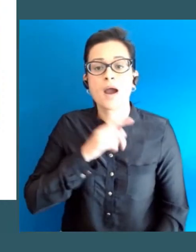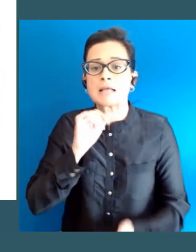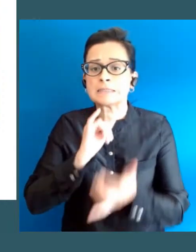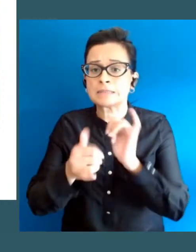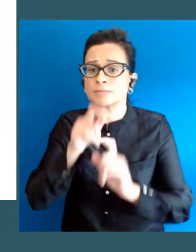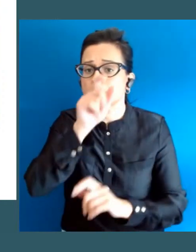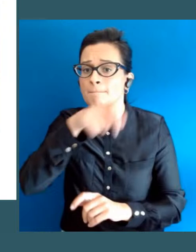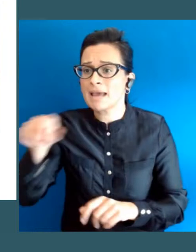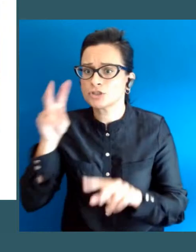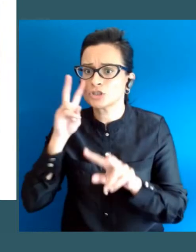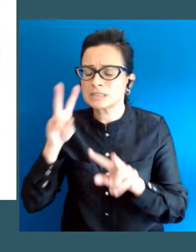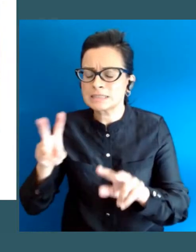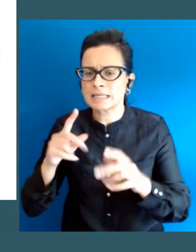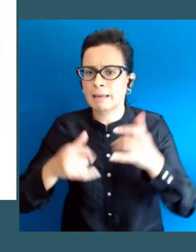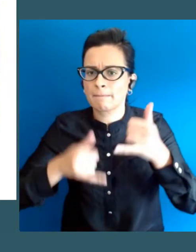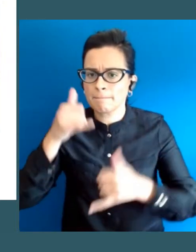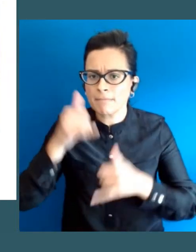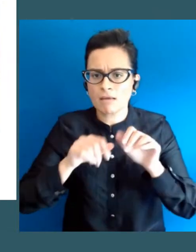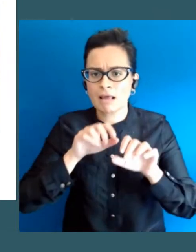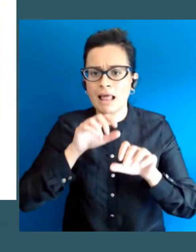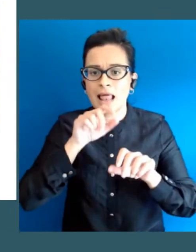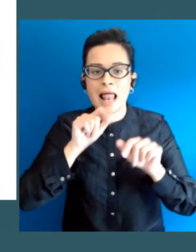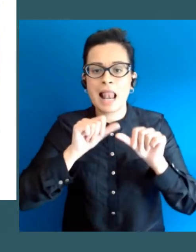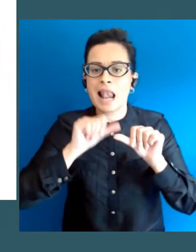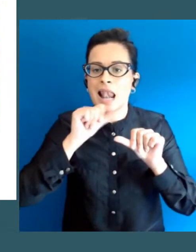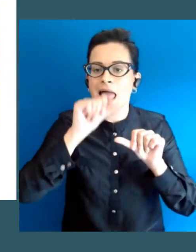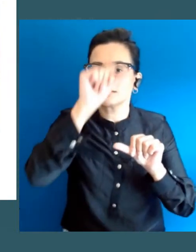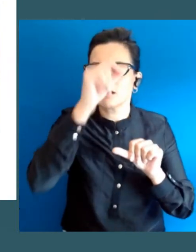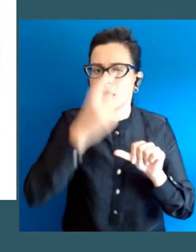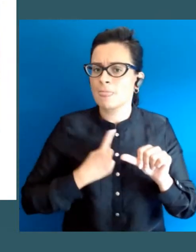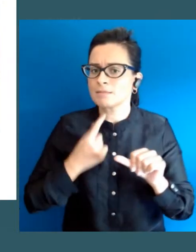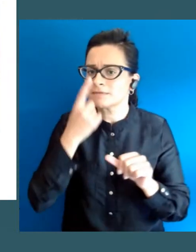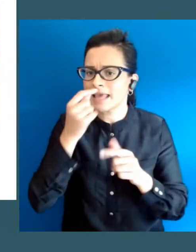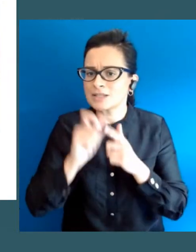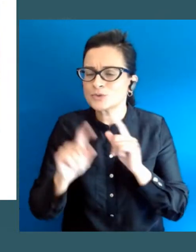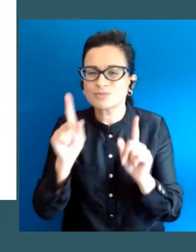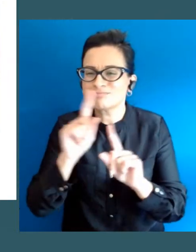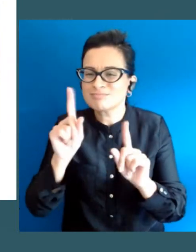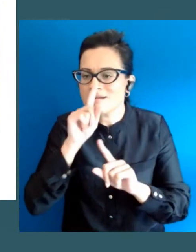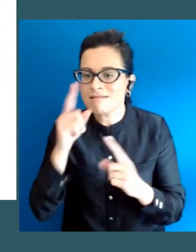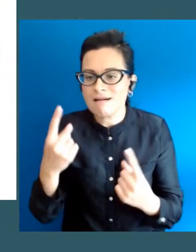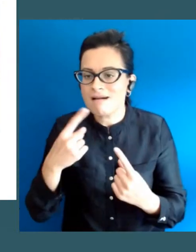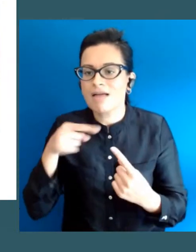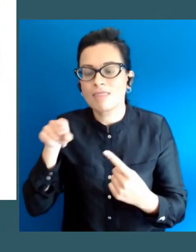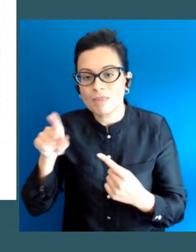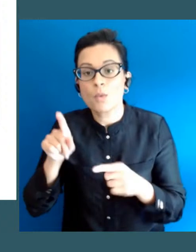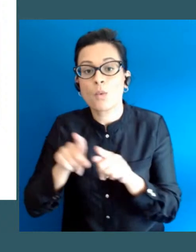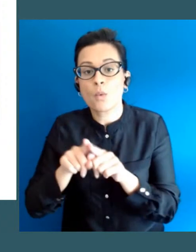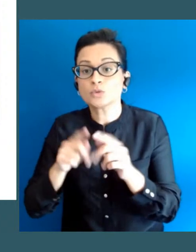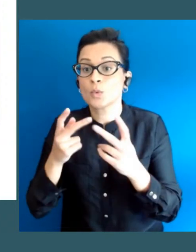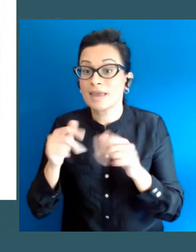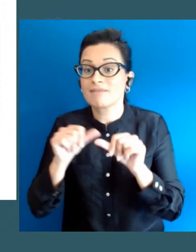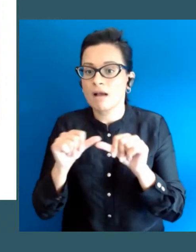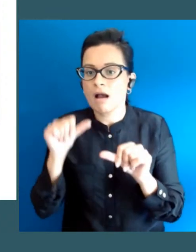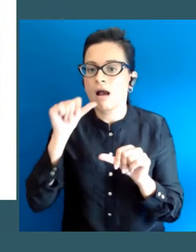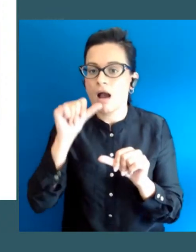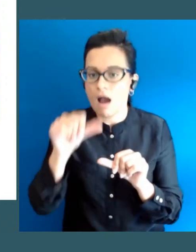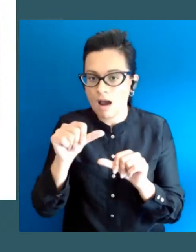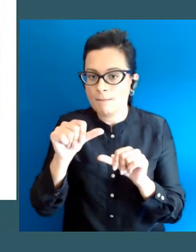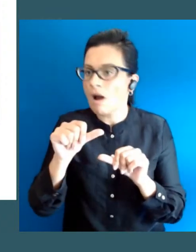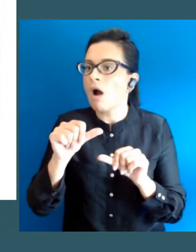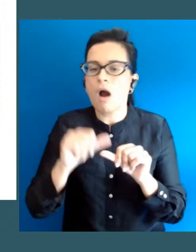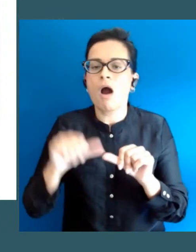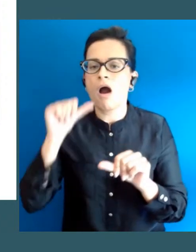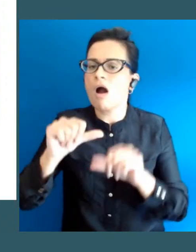they might think that they can just do it themselves and step up the ladder before they're ready. So it really